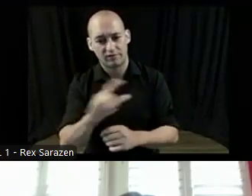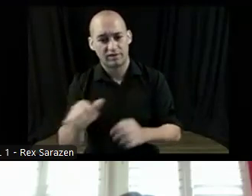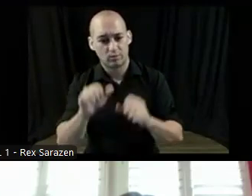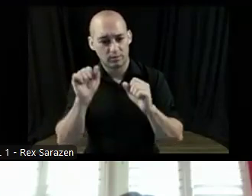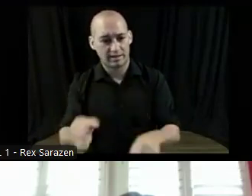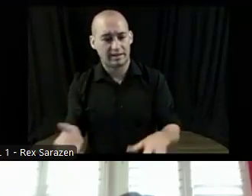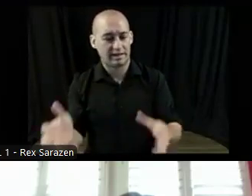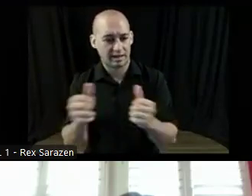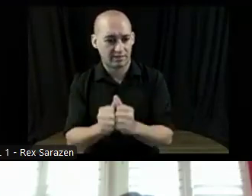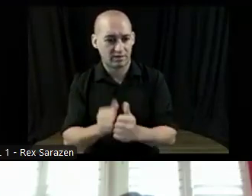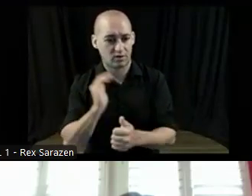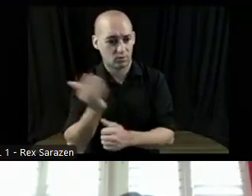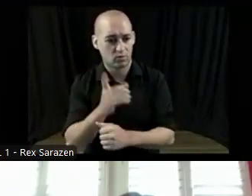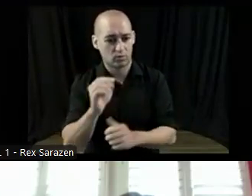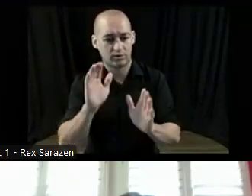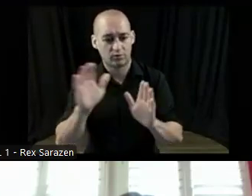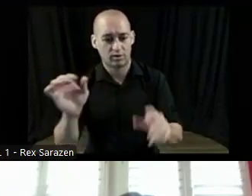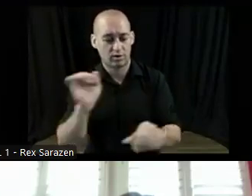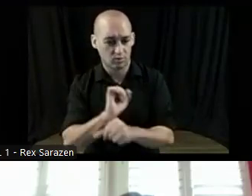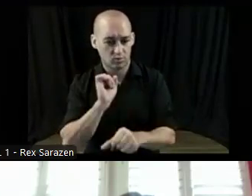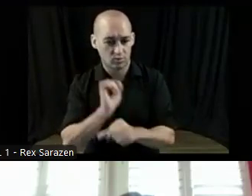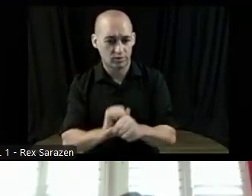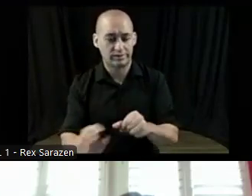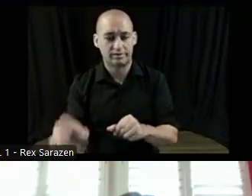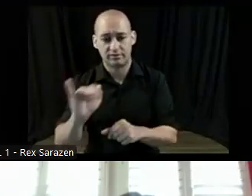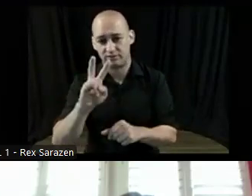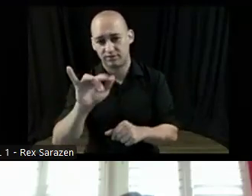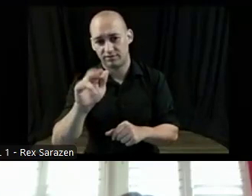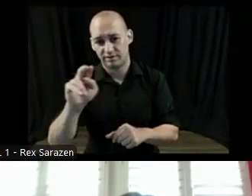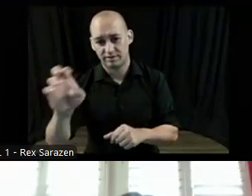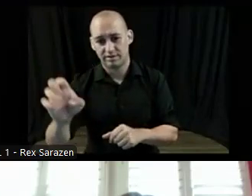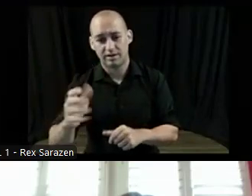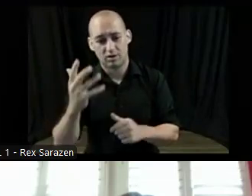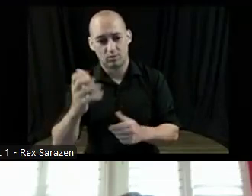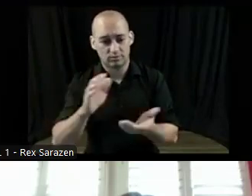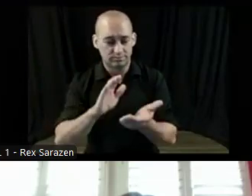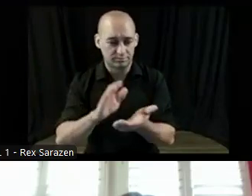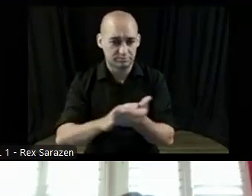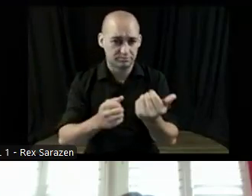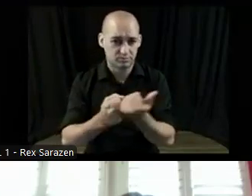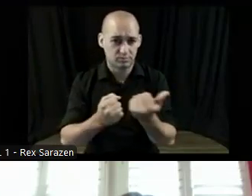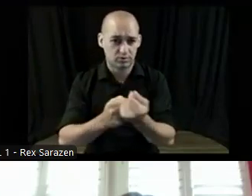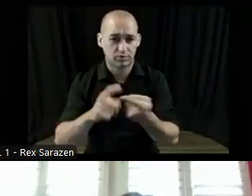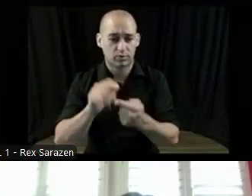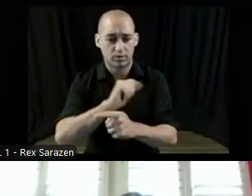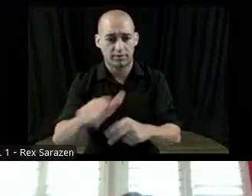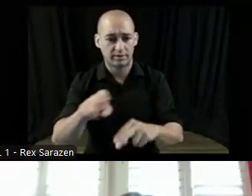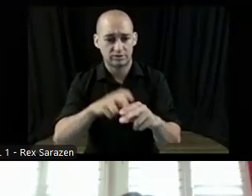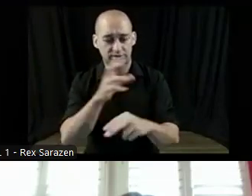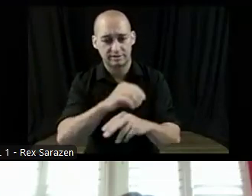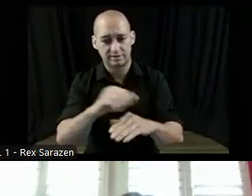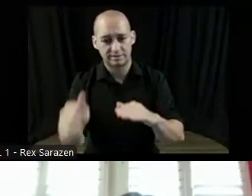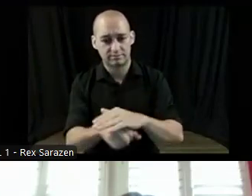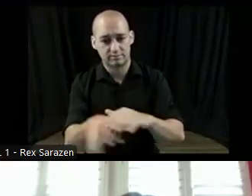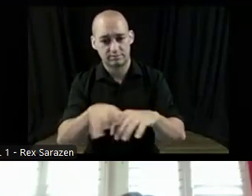incredibly good work. I mean, Vivian, I want to do a shout out to all the chairs and to the subcommittees. You guys are doing incredibly good work, but let's